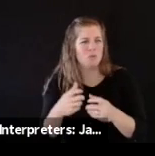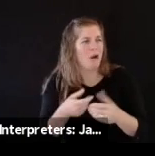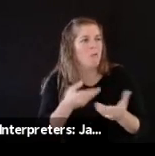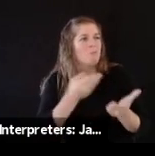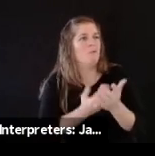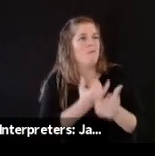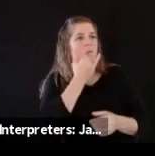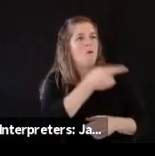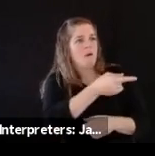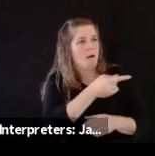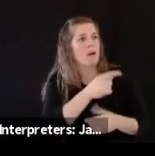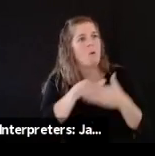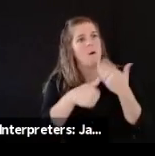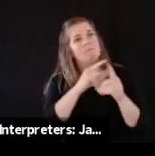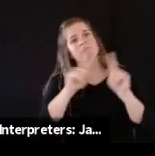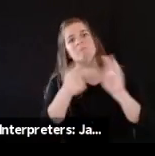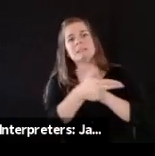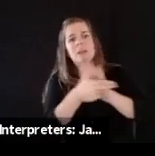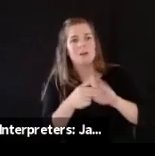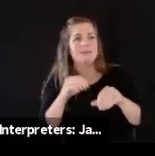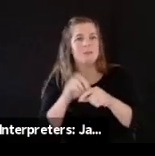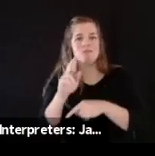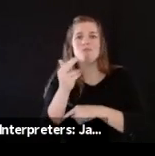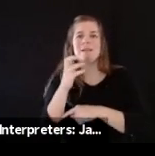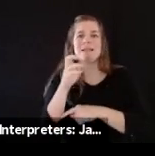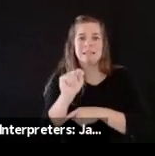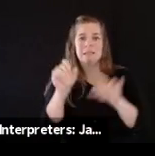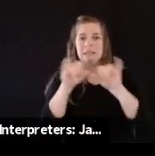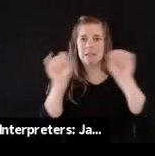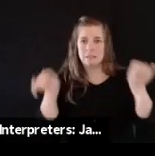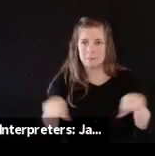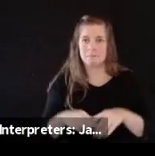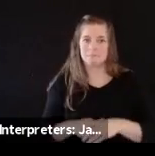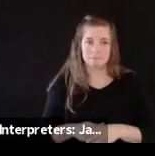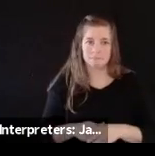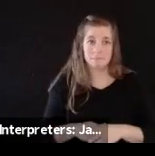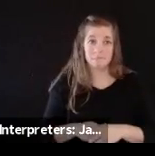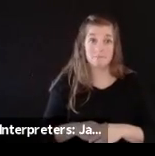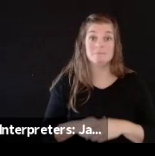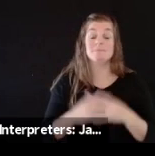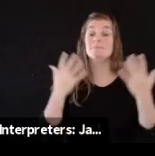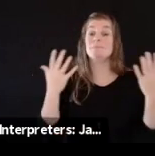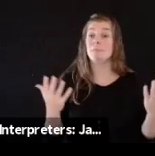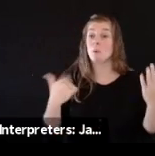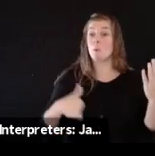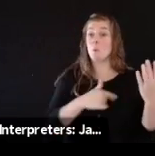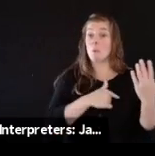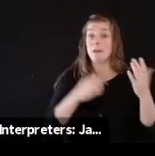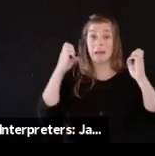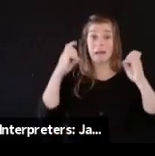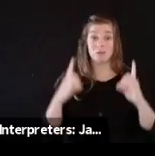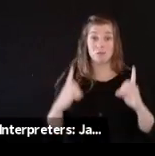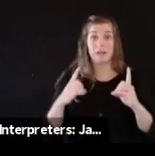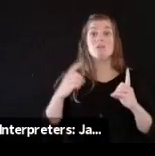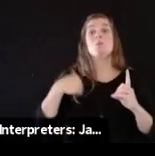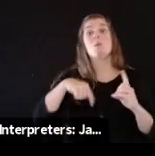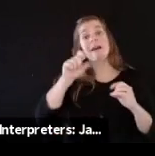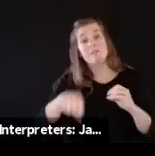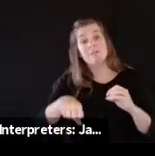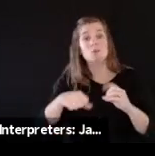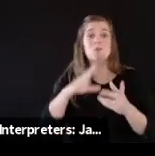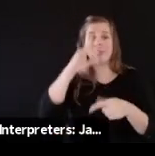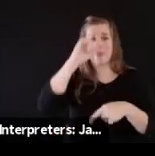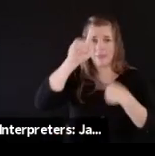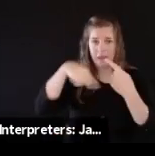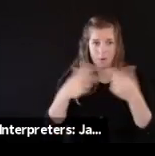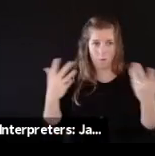stereotypes embedded in racist structures and institutions. So as educators, we must take seriously the question of how to